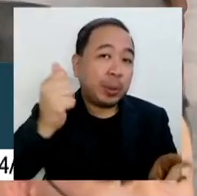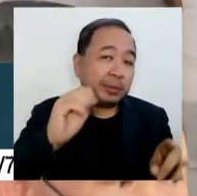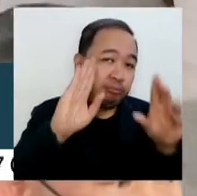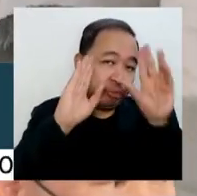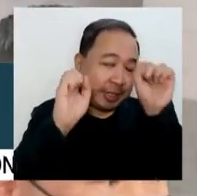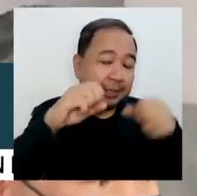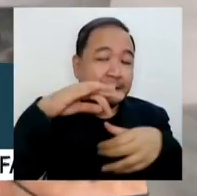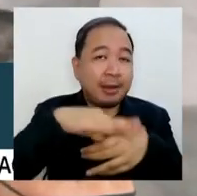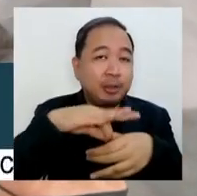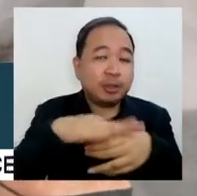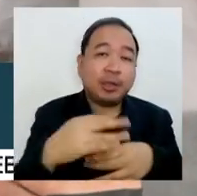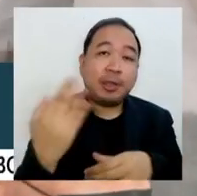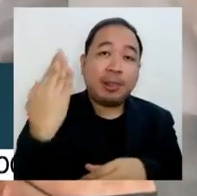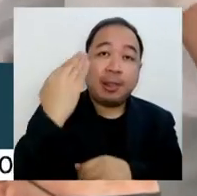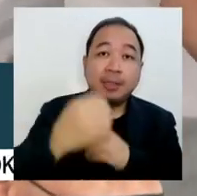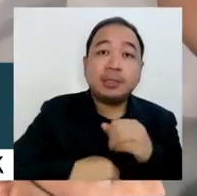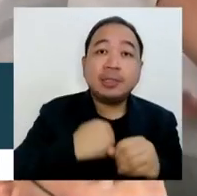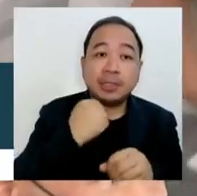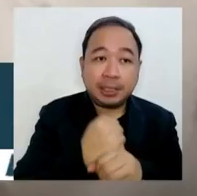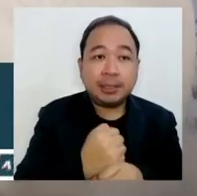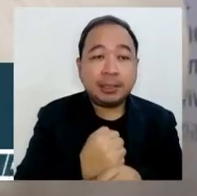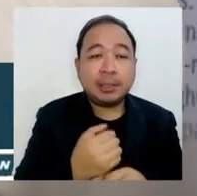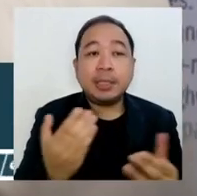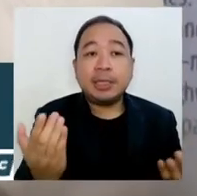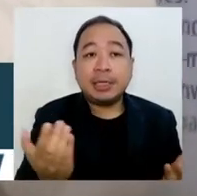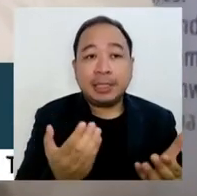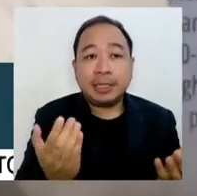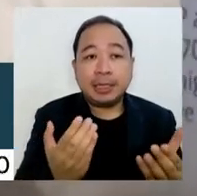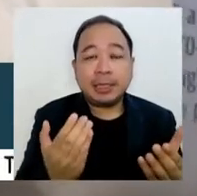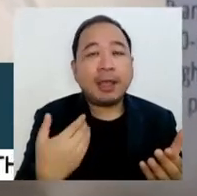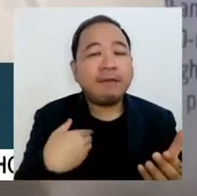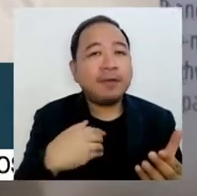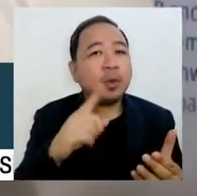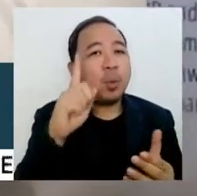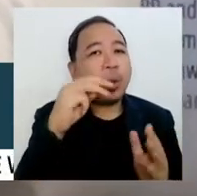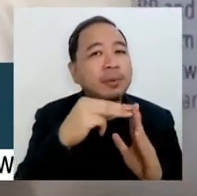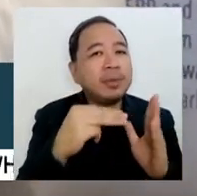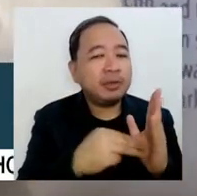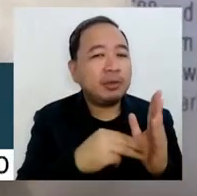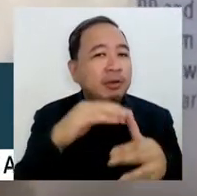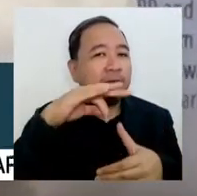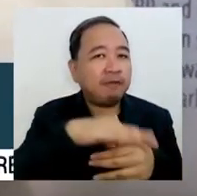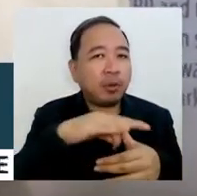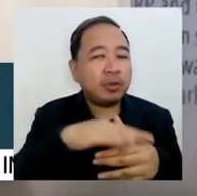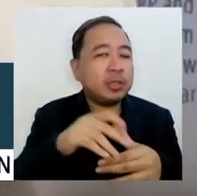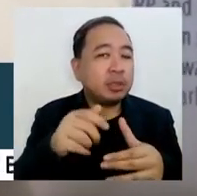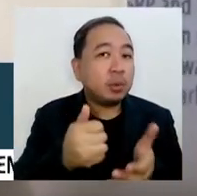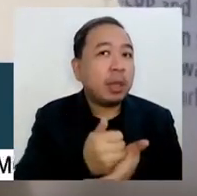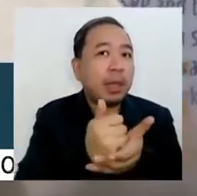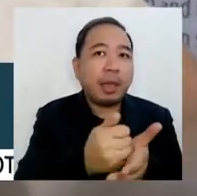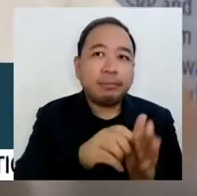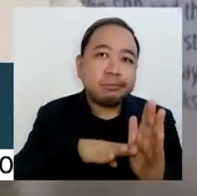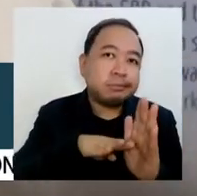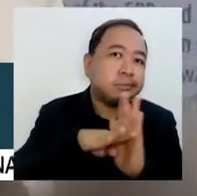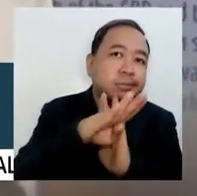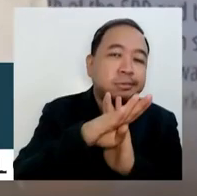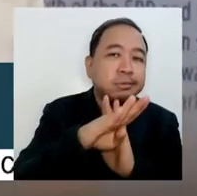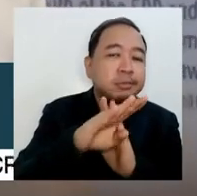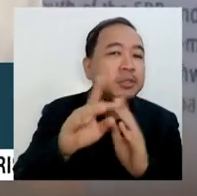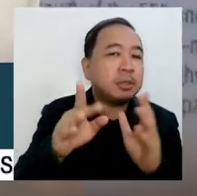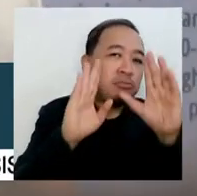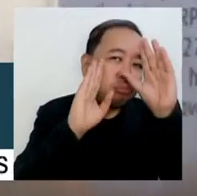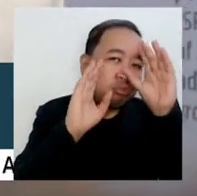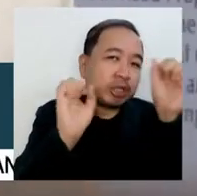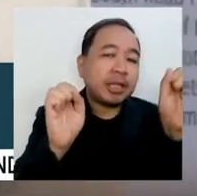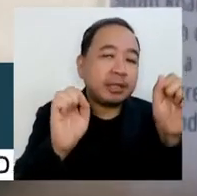May last year. Carmina, we recall Cebu gave him 1 million votes, which helped catapult him to the highest elected position of the land, which is